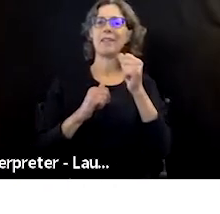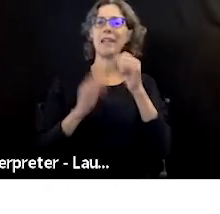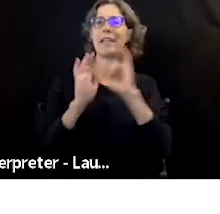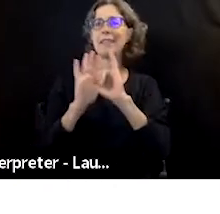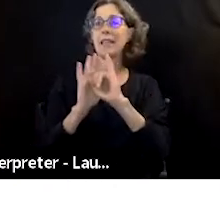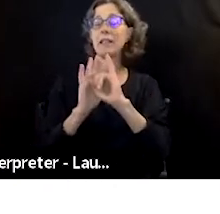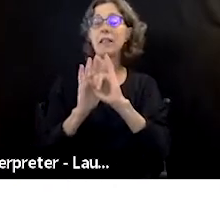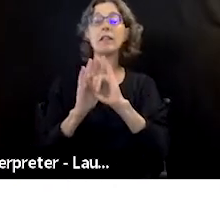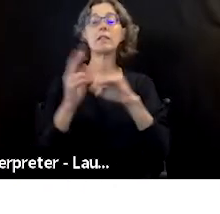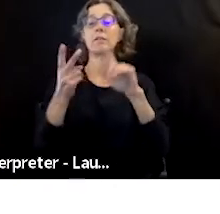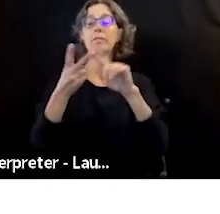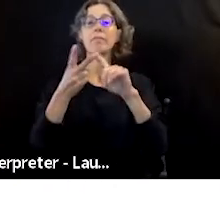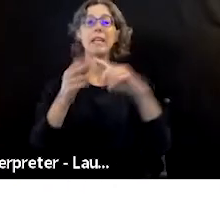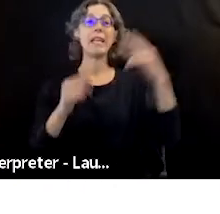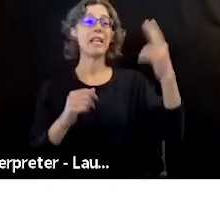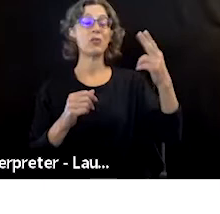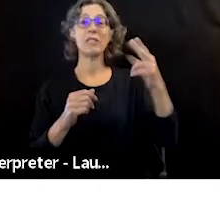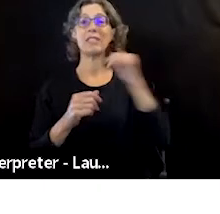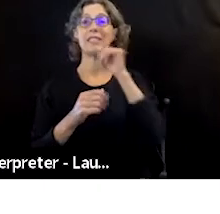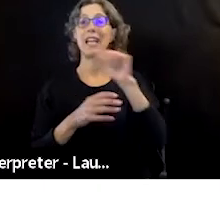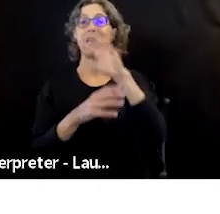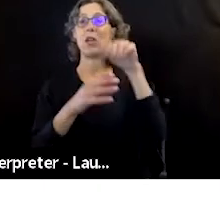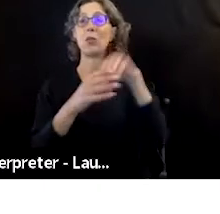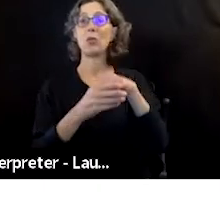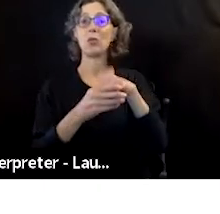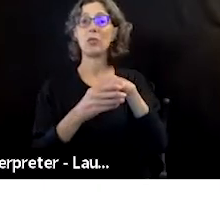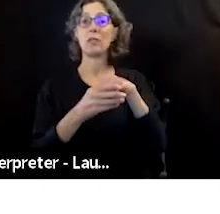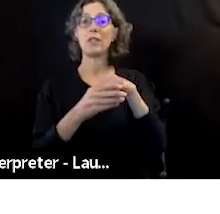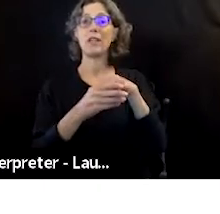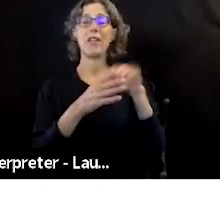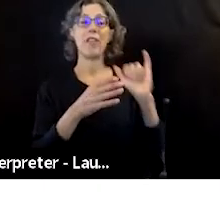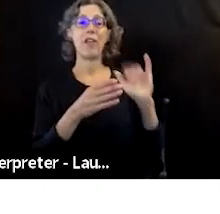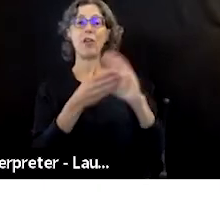That history has not captured or included in the narrative, this history.